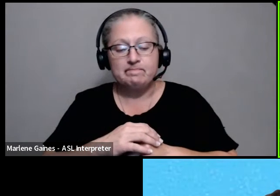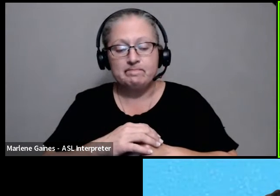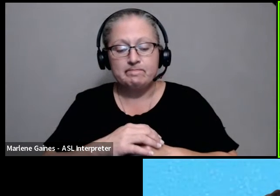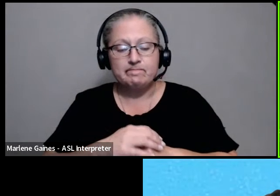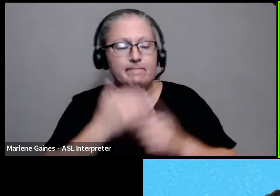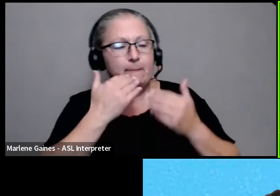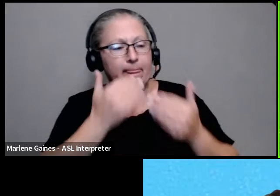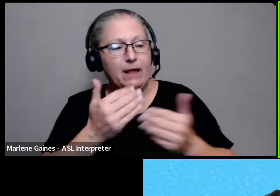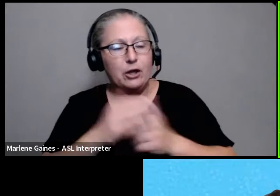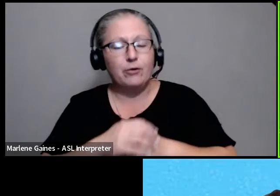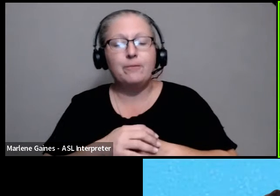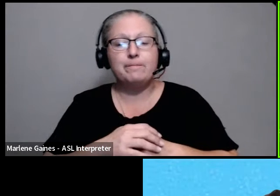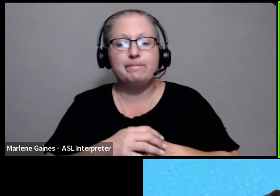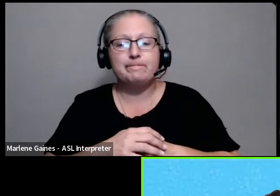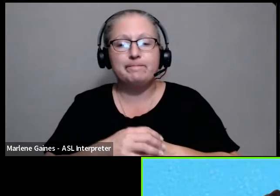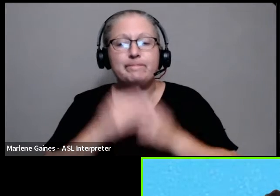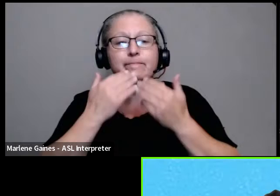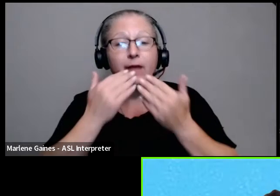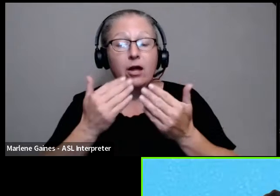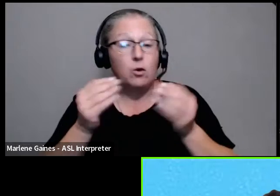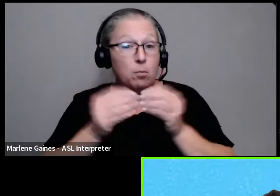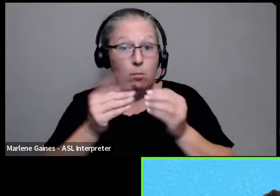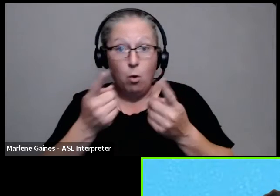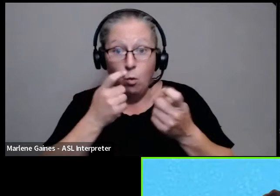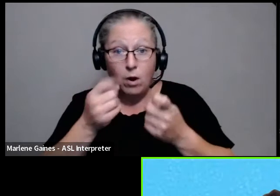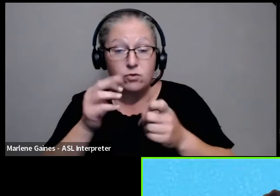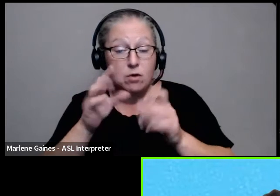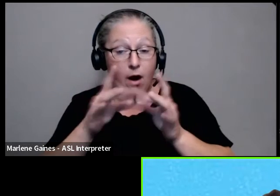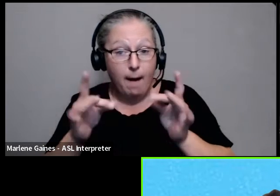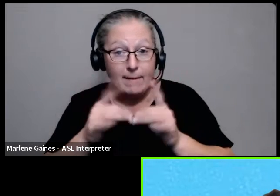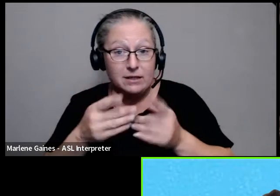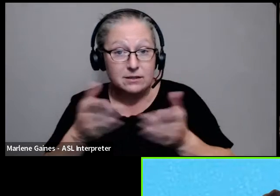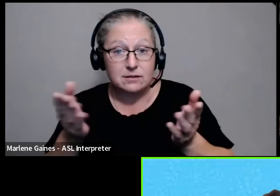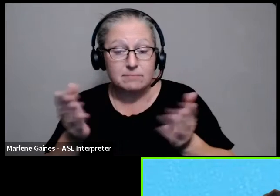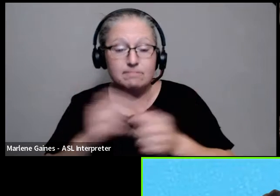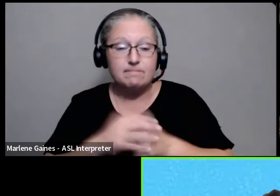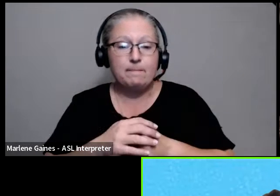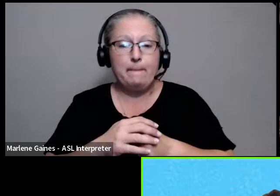Thank you. Thank you. Any other questions or comments?